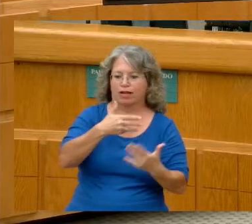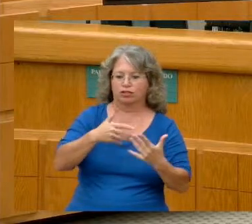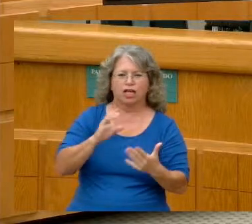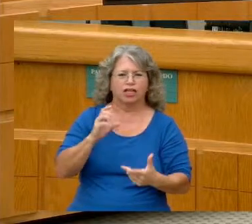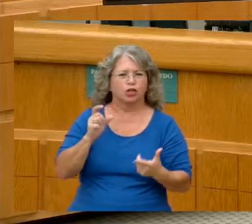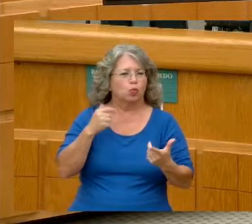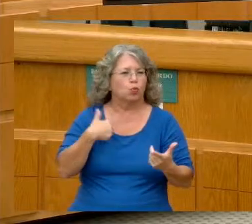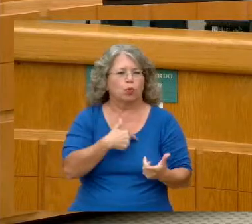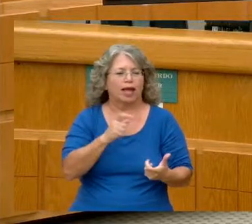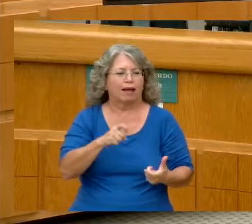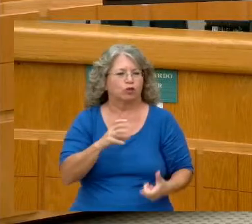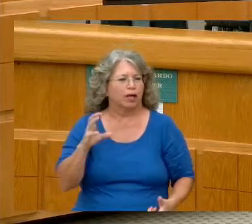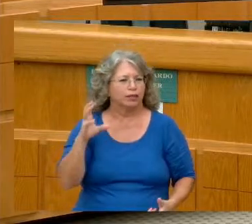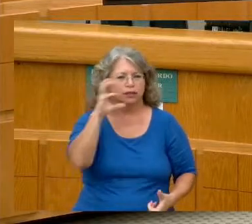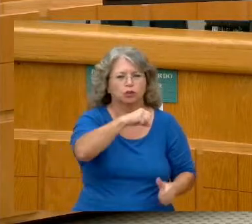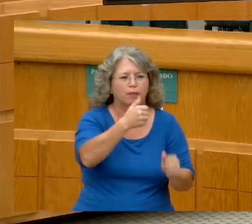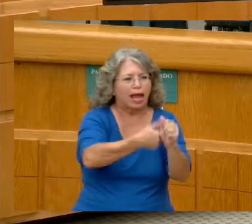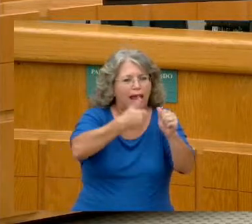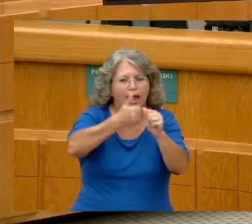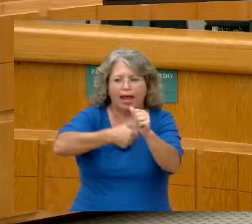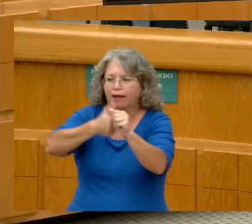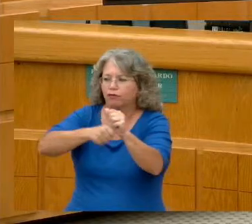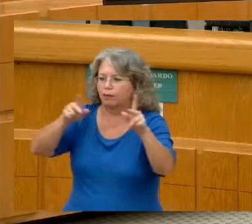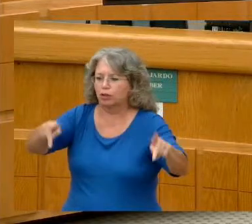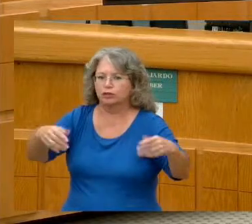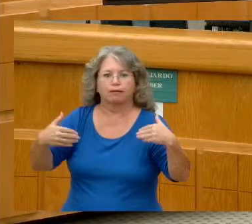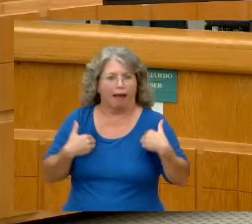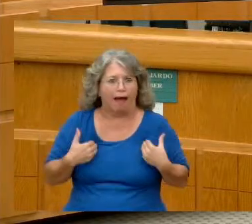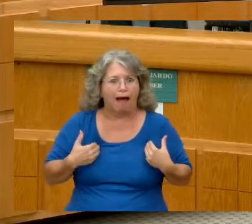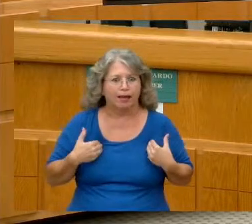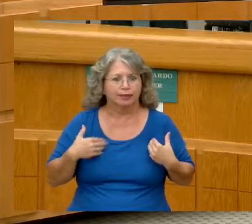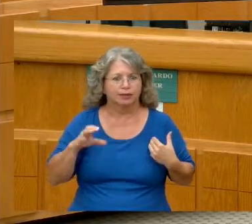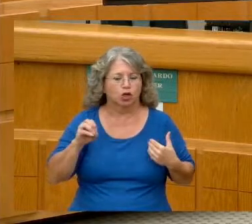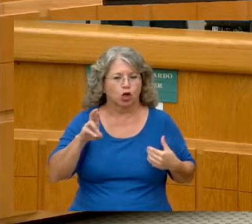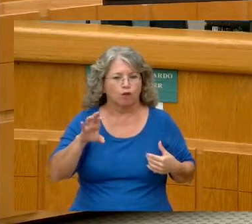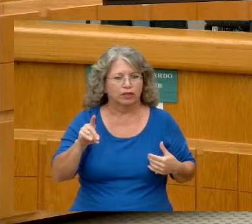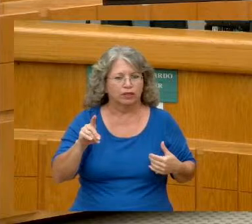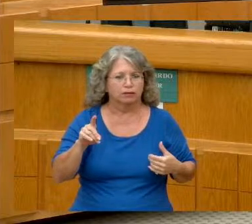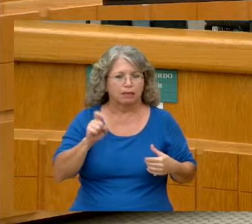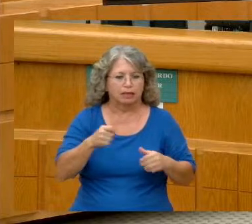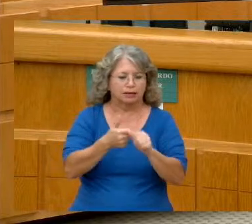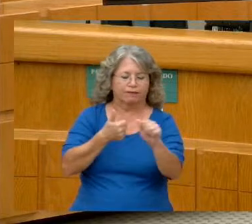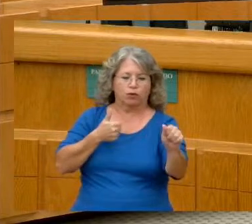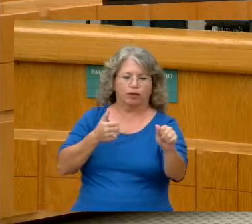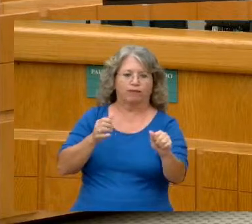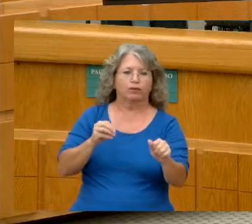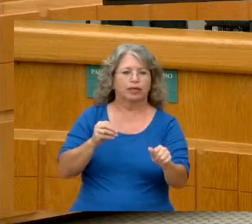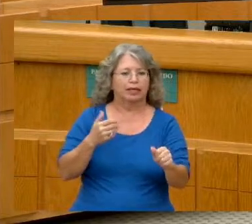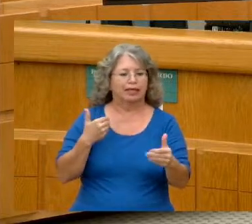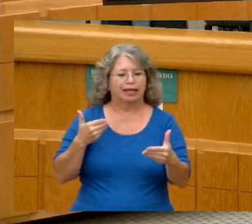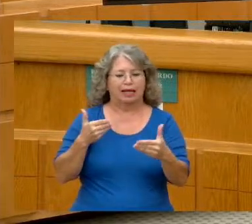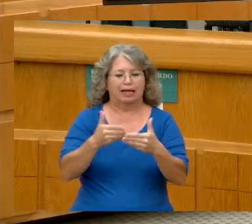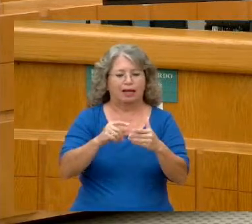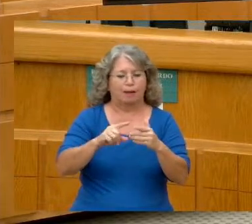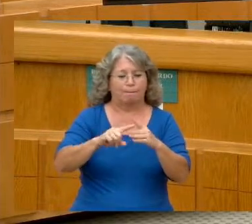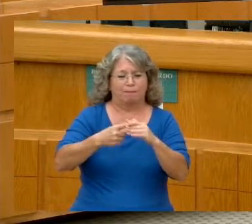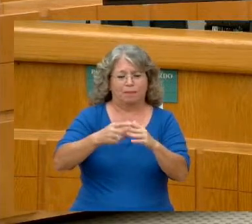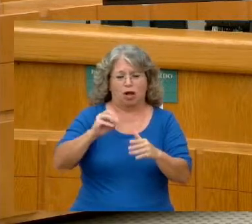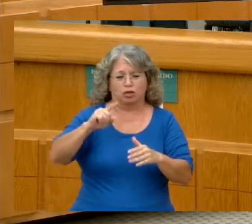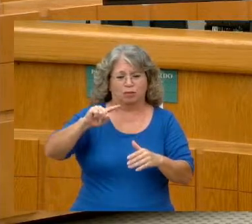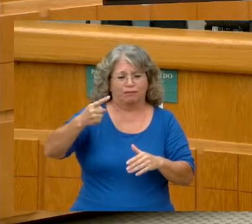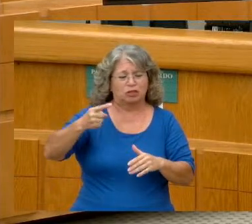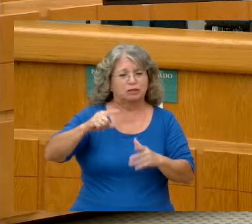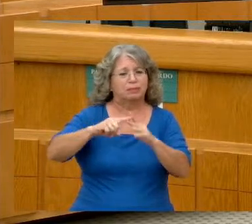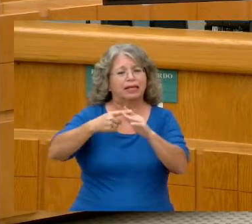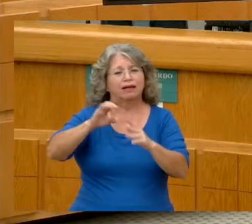as we go into flu season. Flu season begins in October, and everyone 6 months of age and older should get vaccinated against the